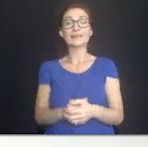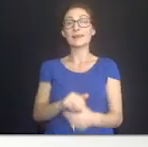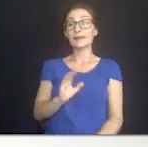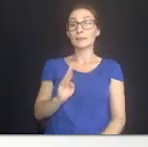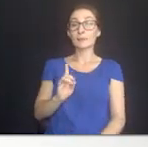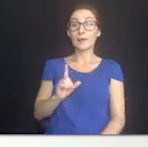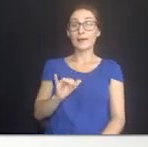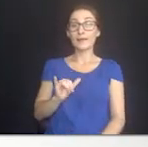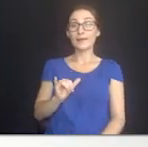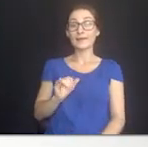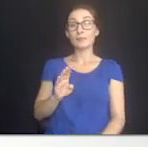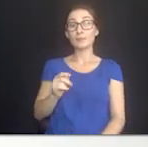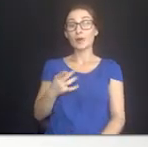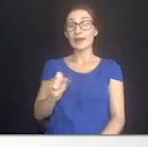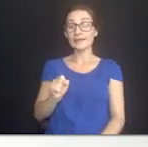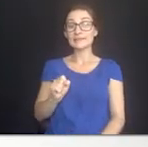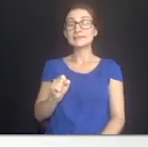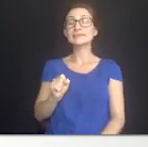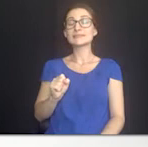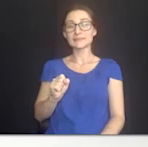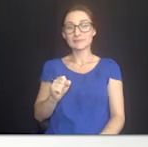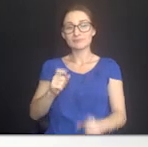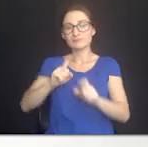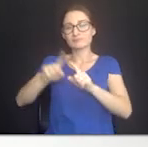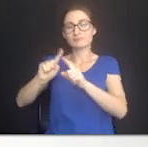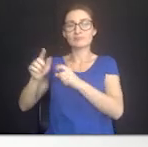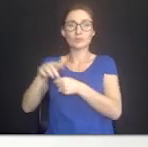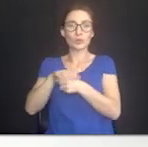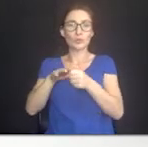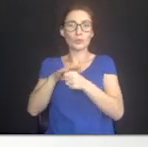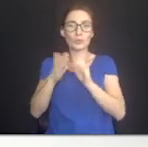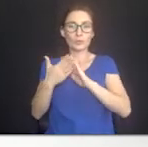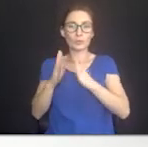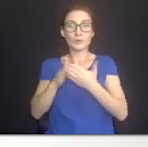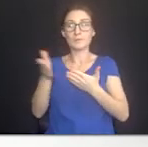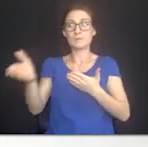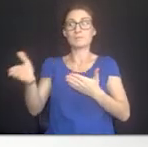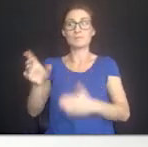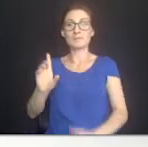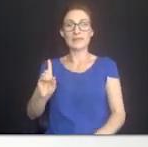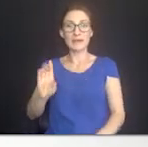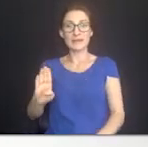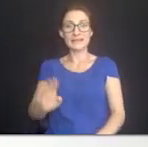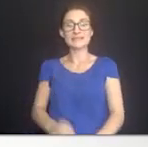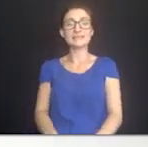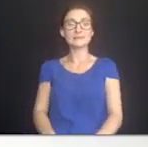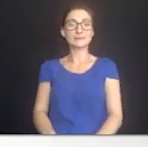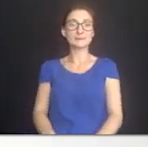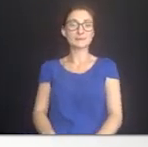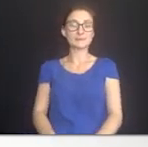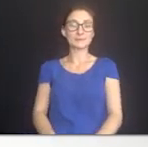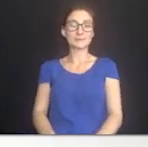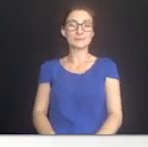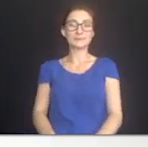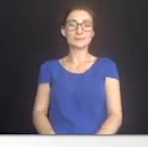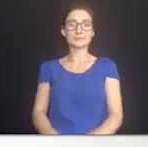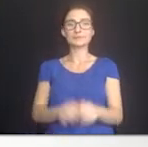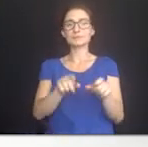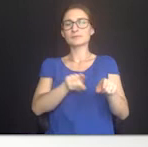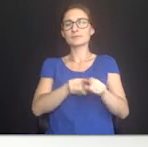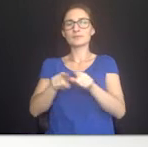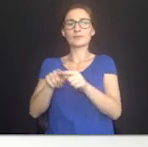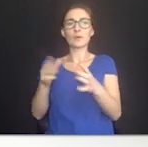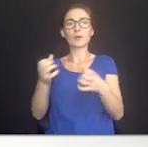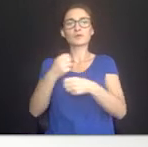breaks that have respite programs, things like that in your local community are in the database. We also wanted